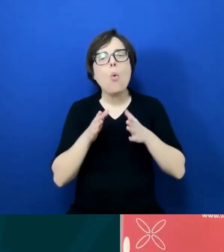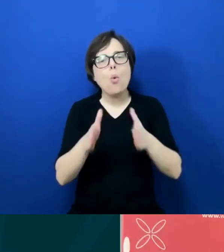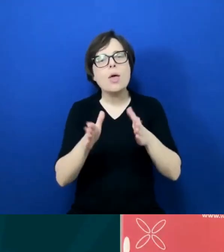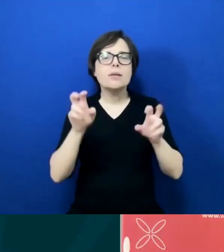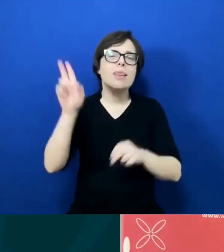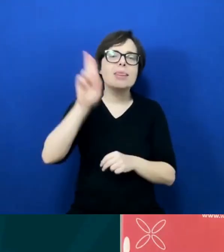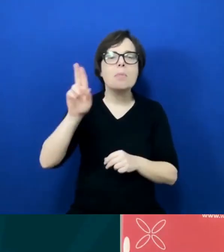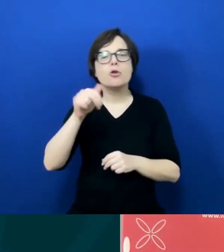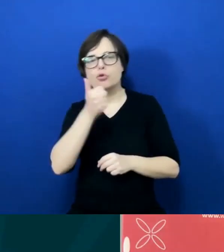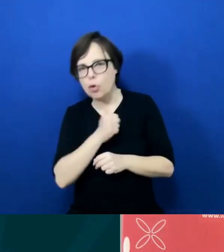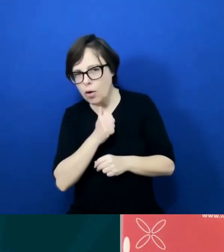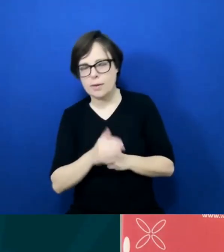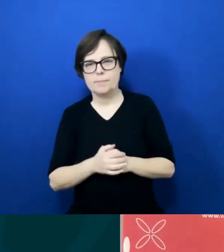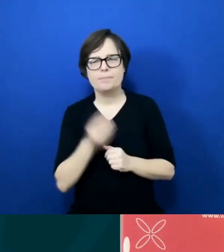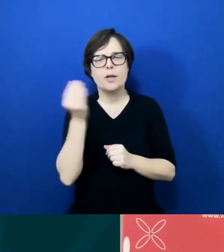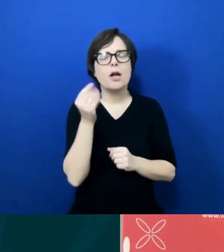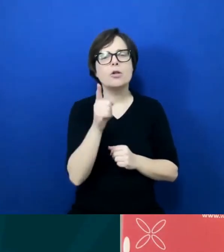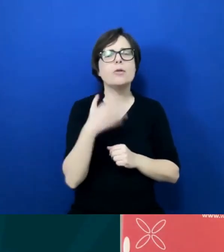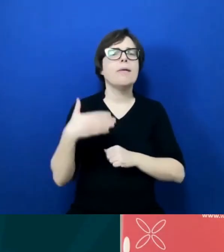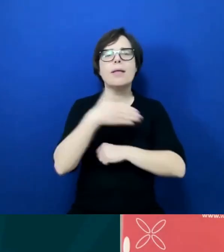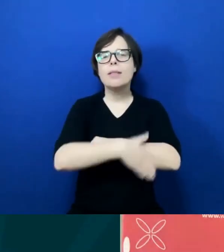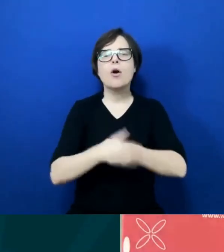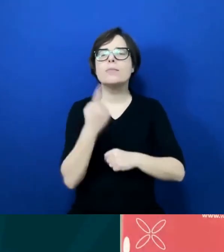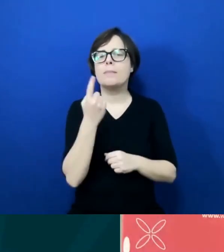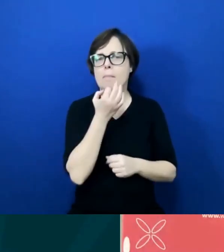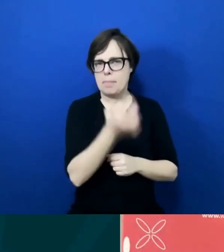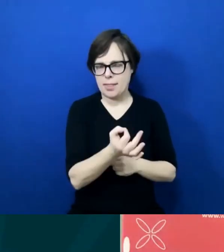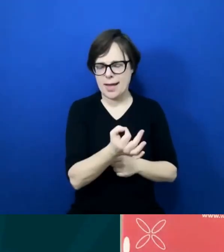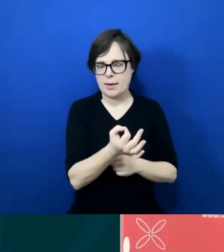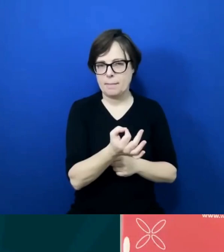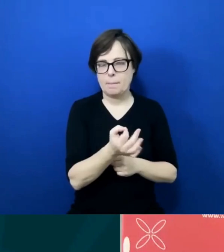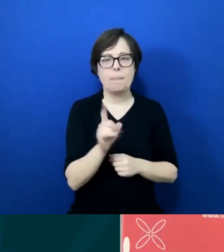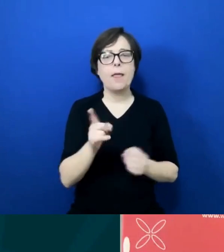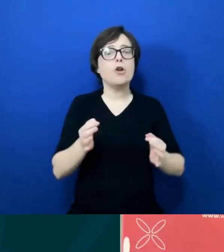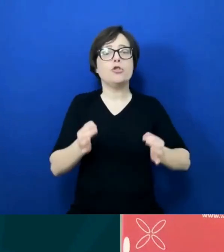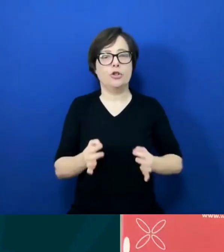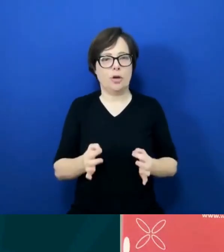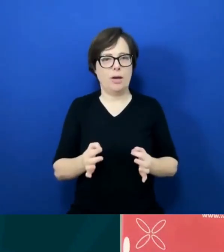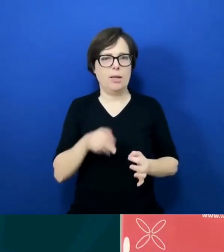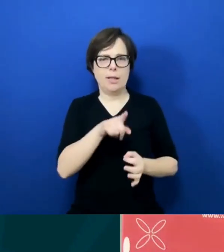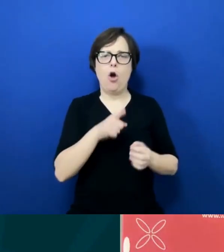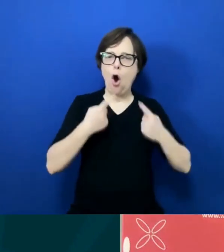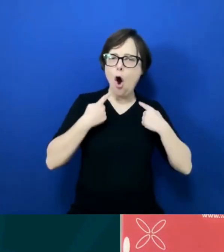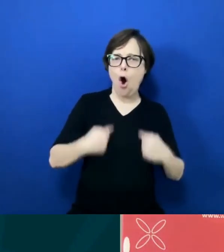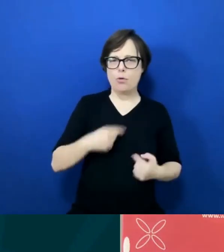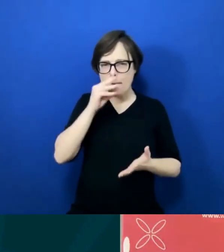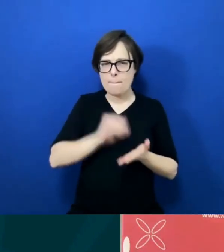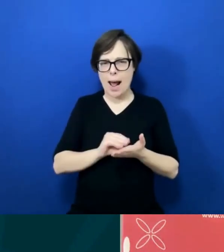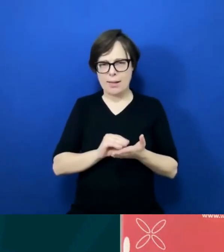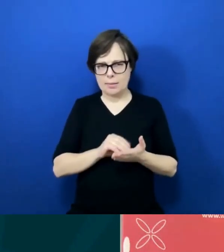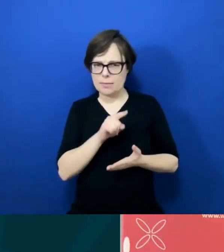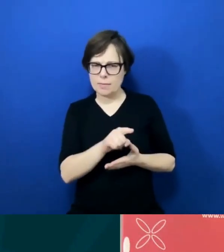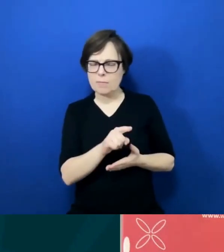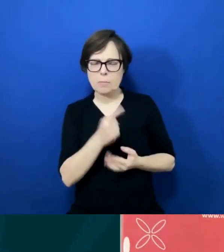soil infiltration, green streets, and just let me ask you one question. What today, from your